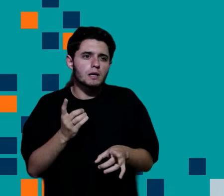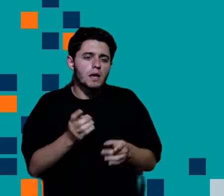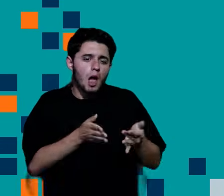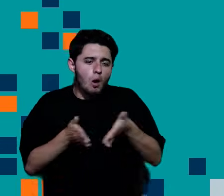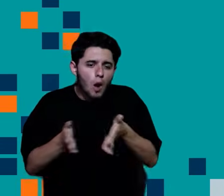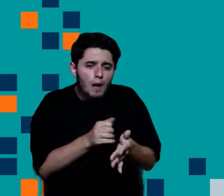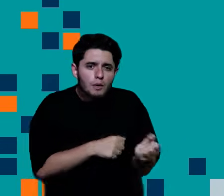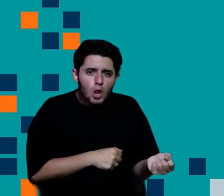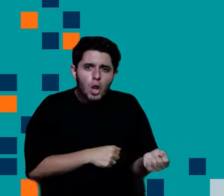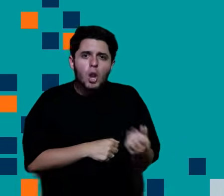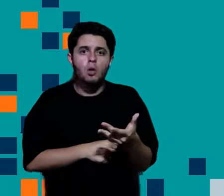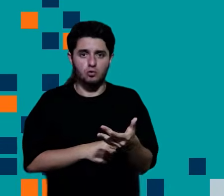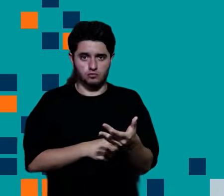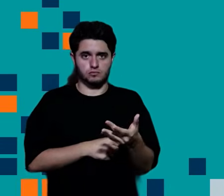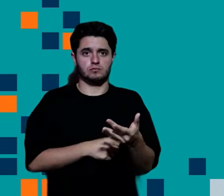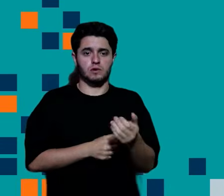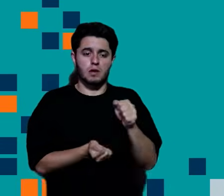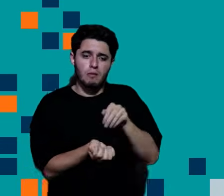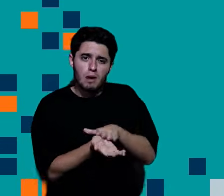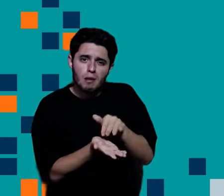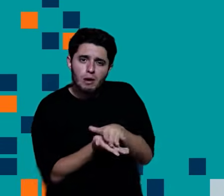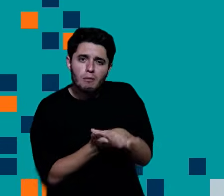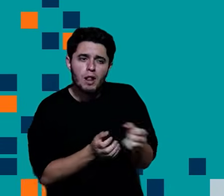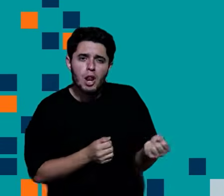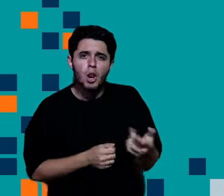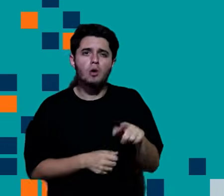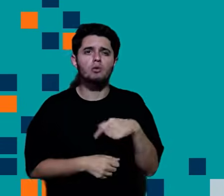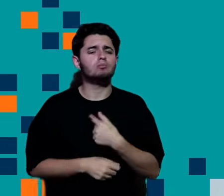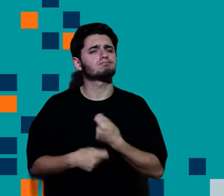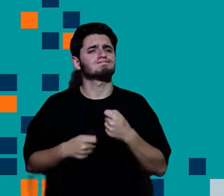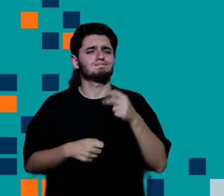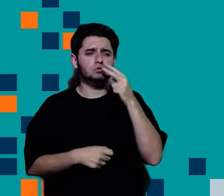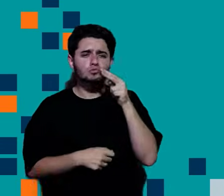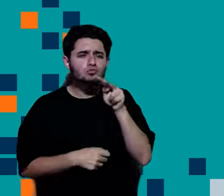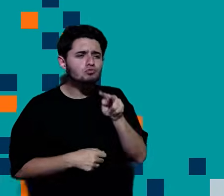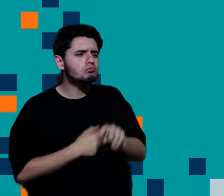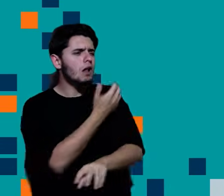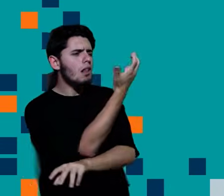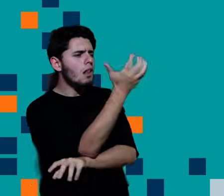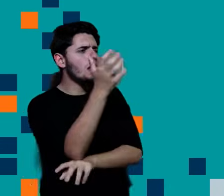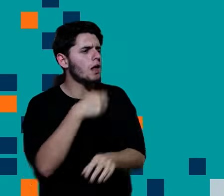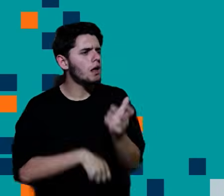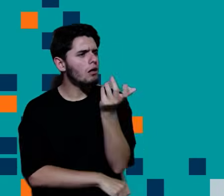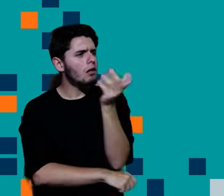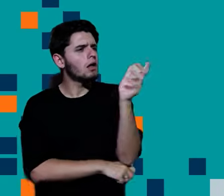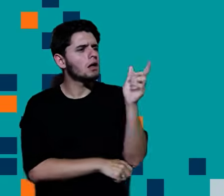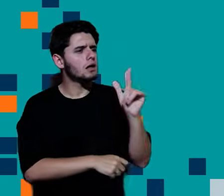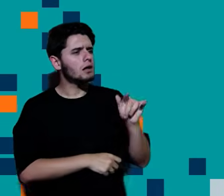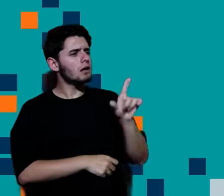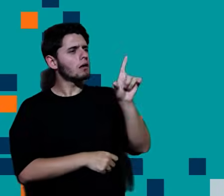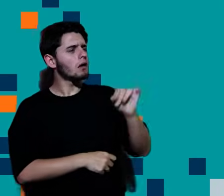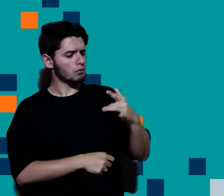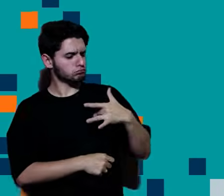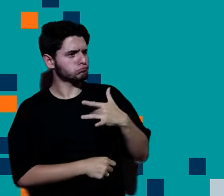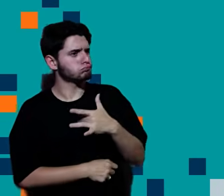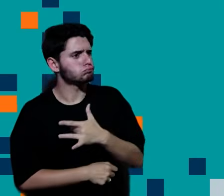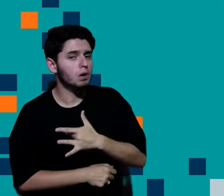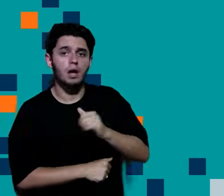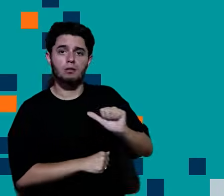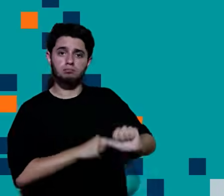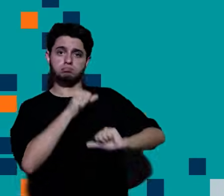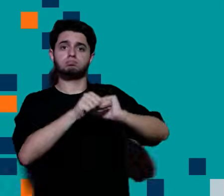forward, fundamentally, whereby we see the environments we create as health-generating